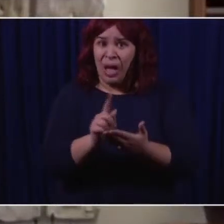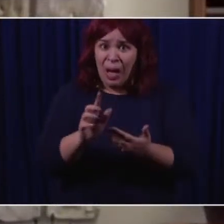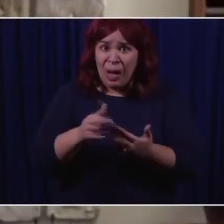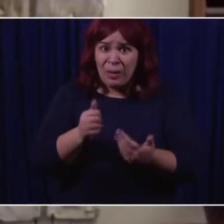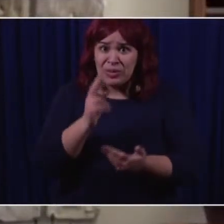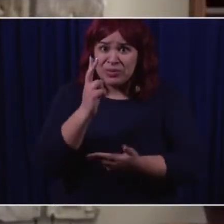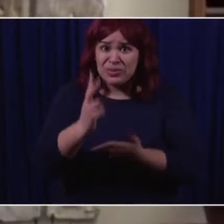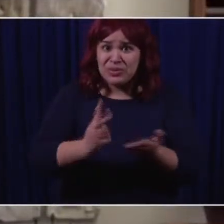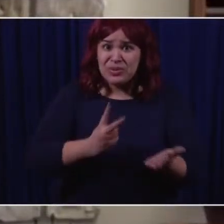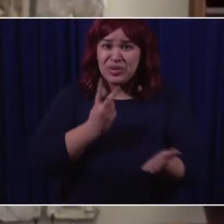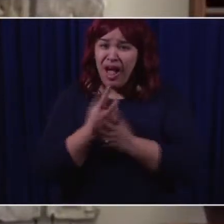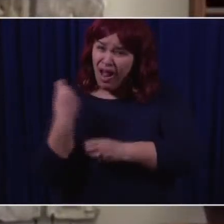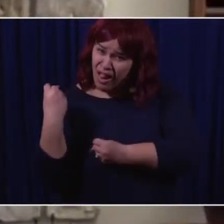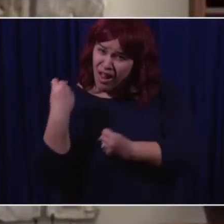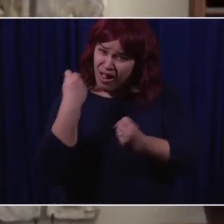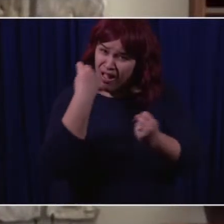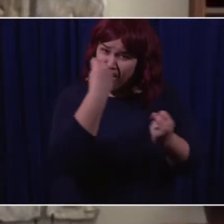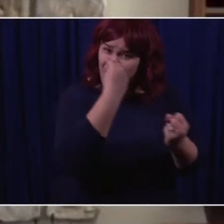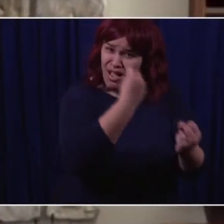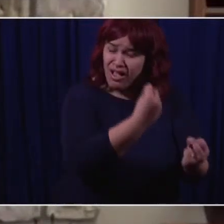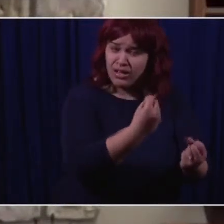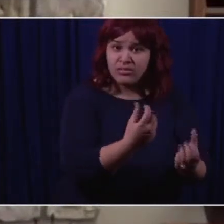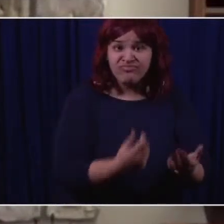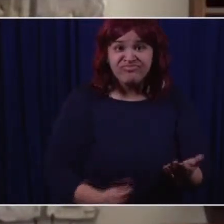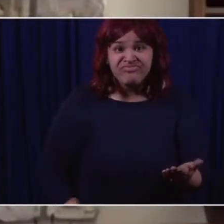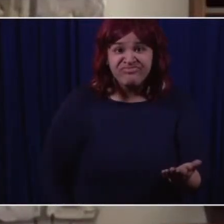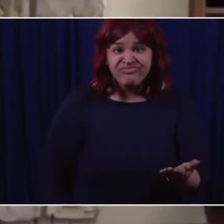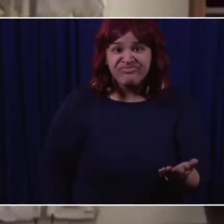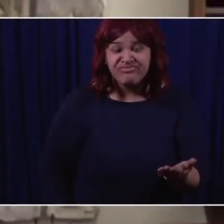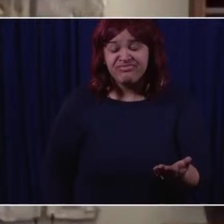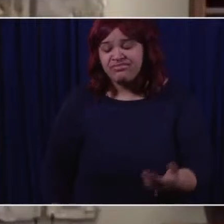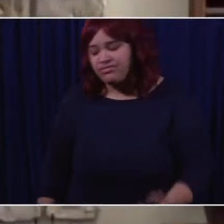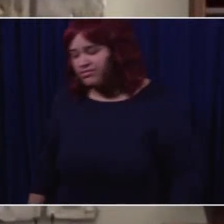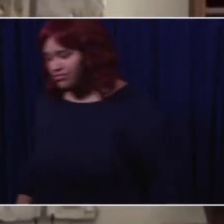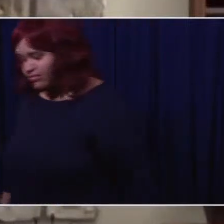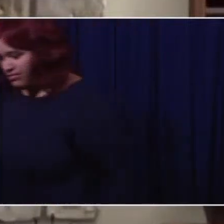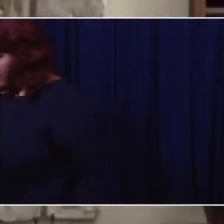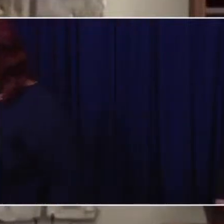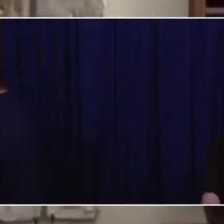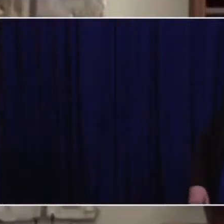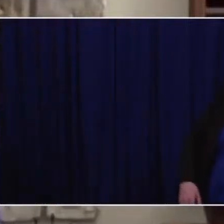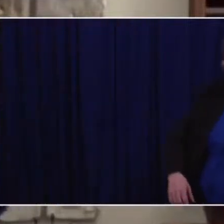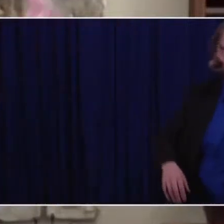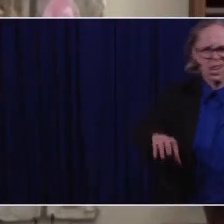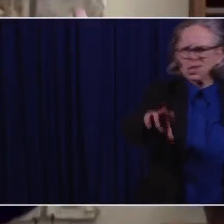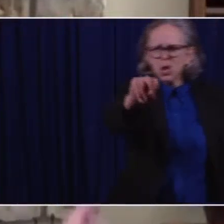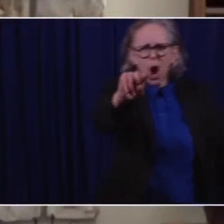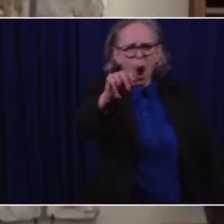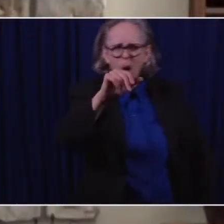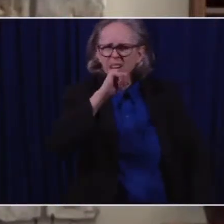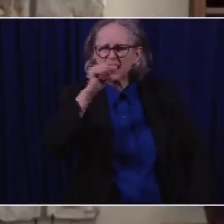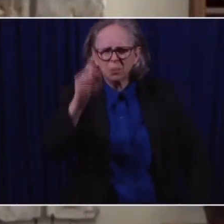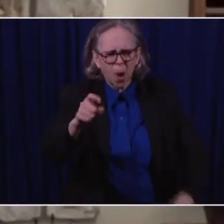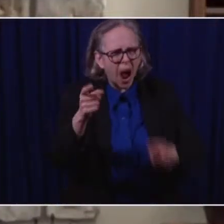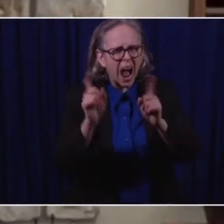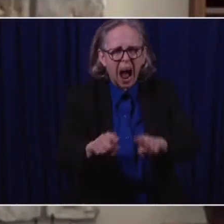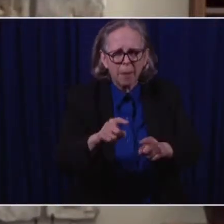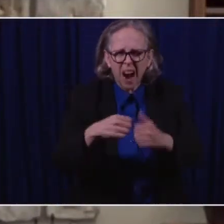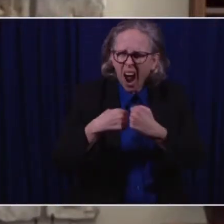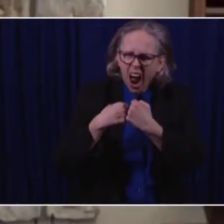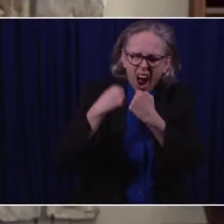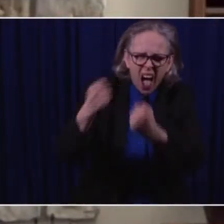Yeah, Dan, I have no idea how that happens. That's not supposed to happen. The reason we've got 750 now and going up more than that